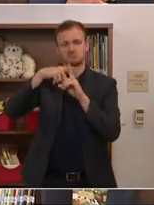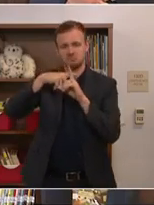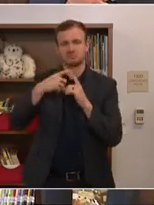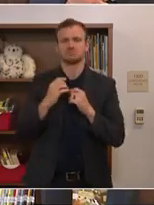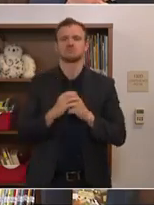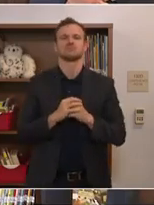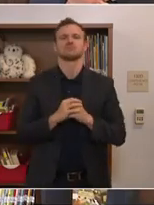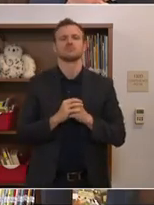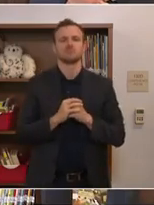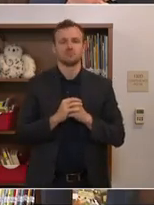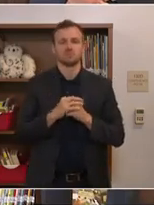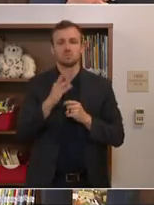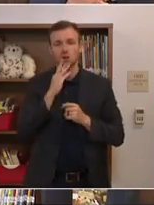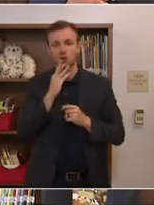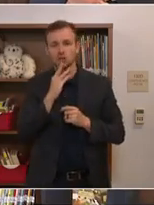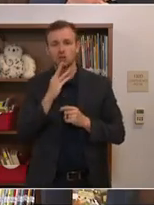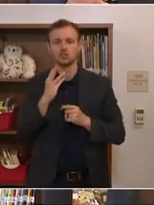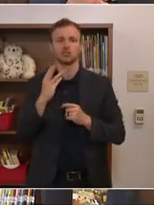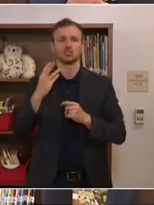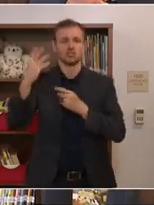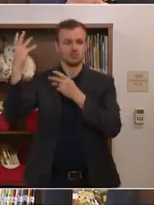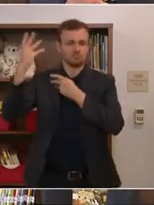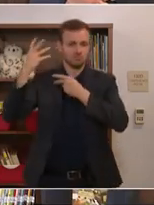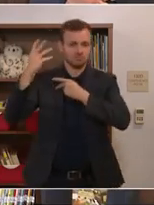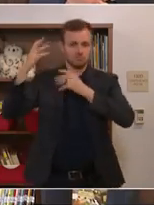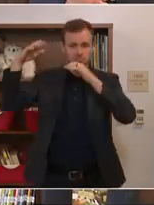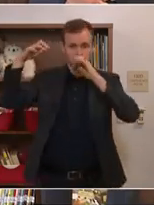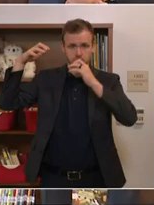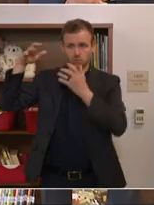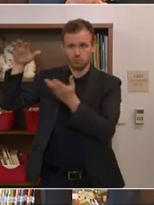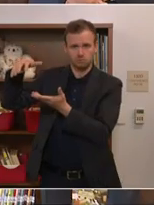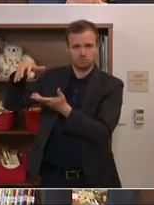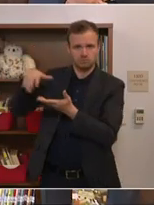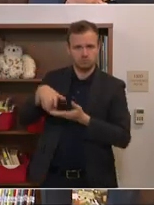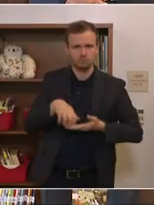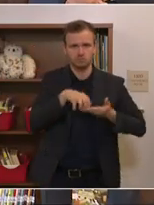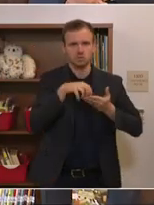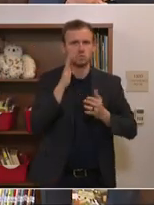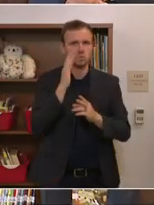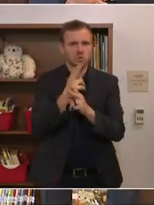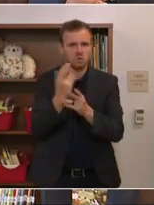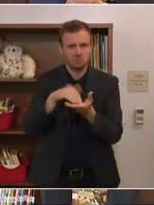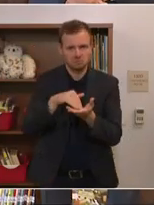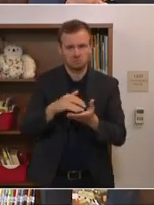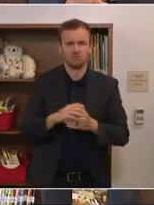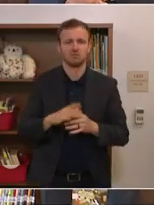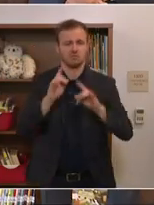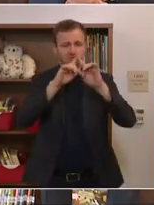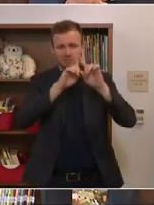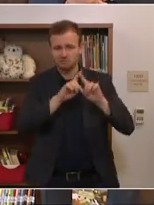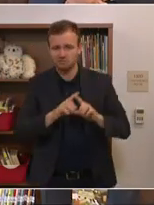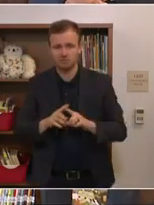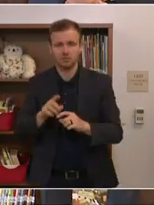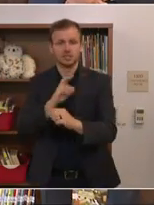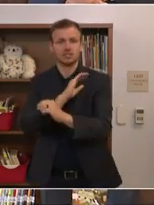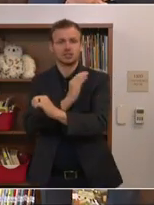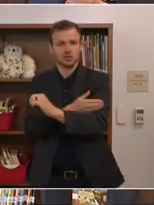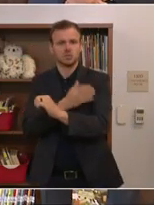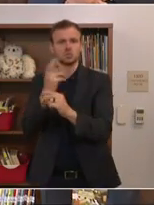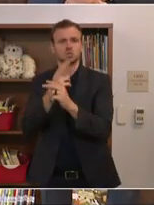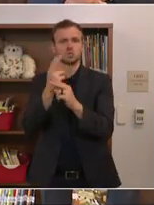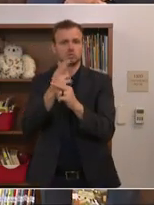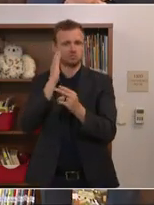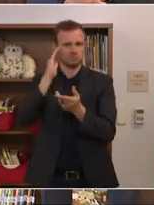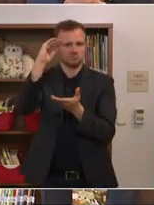amazing art throughout this facility, and that's by design. It's funded through the DGS Percent for Art program, and it features both